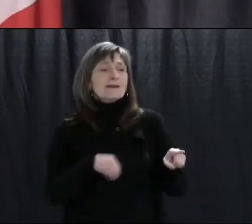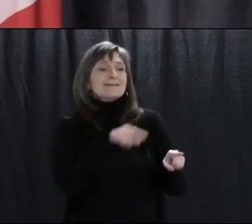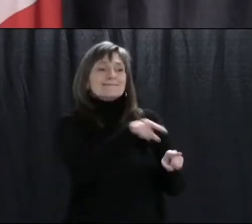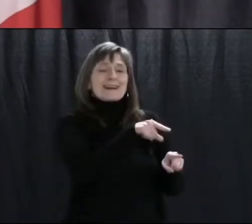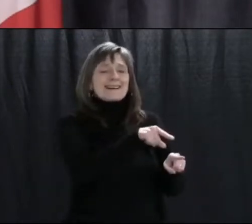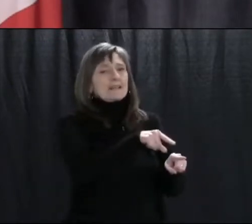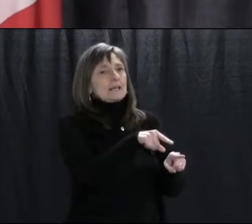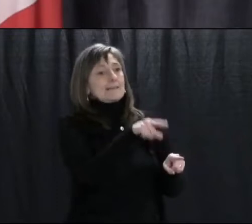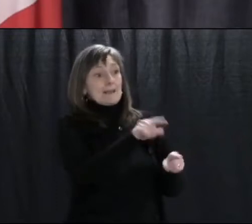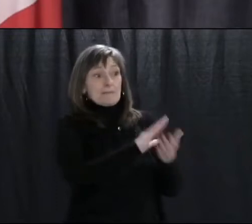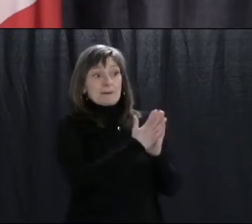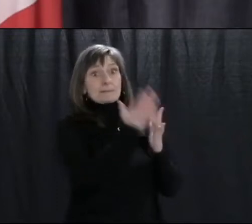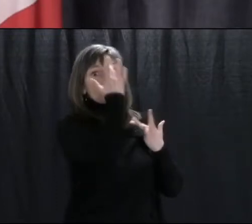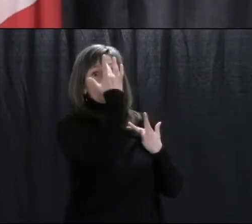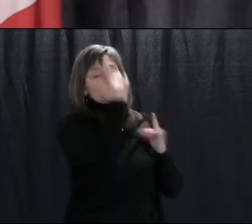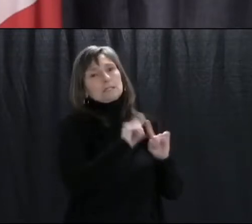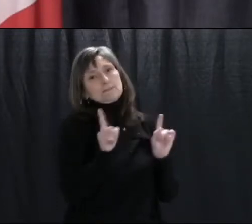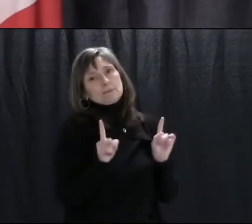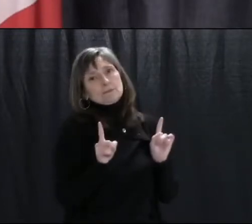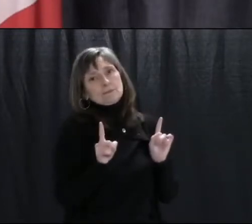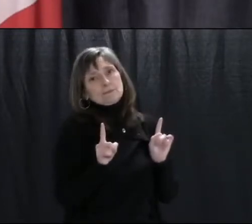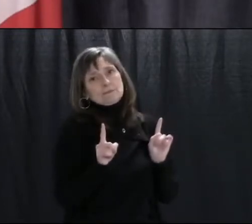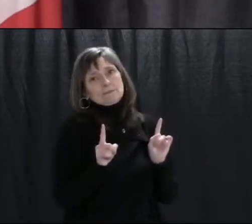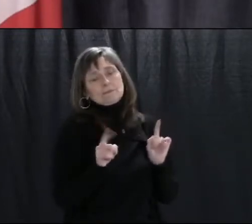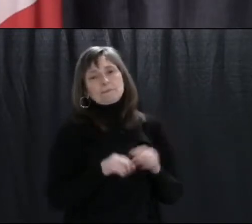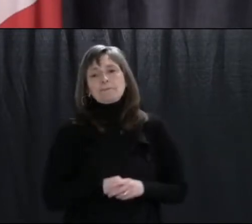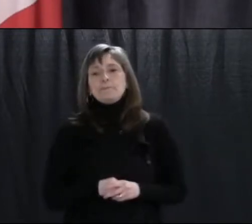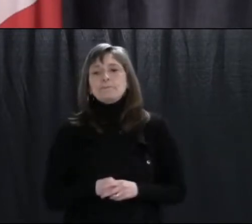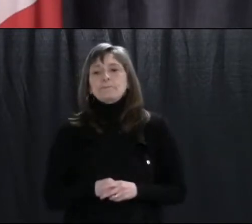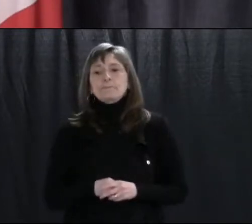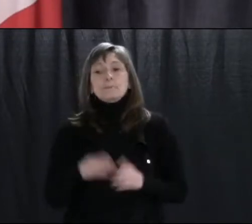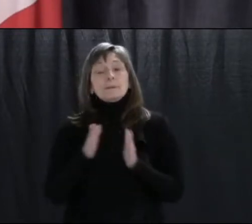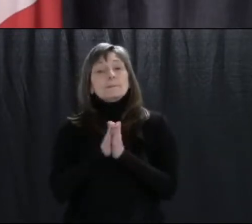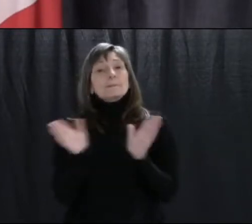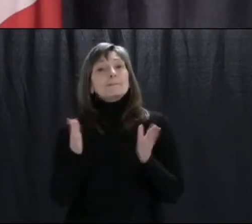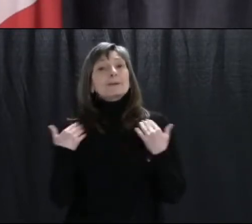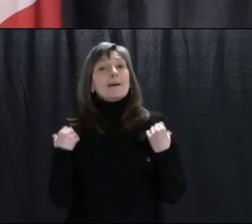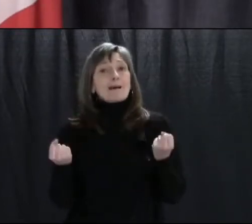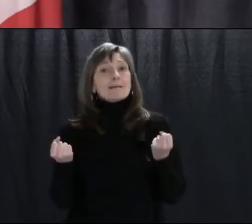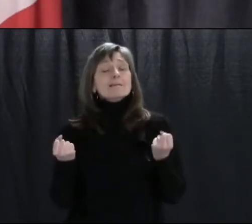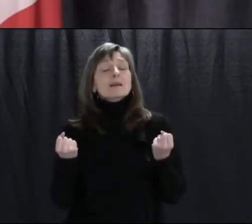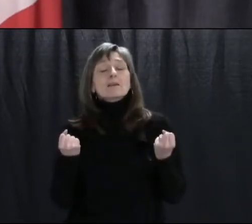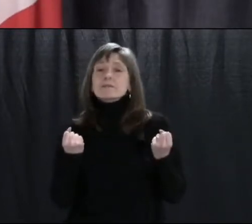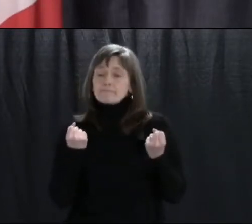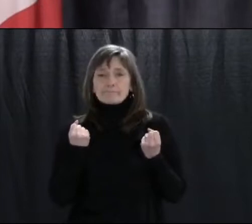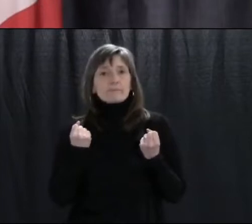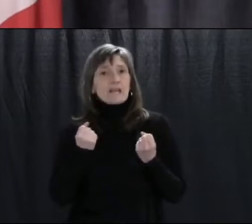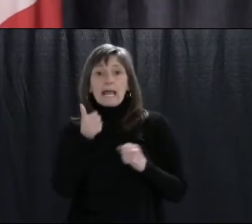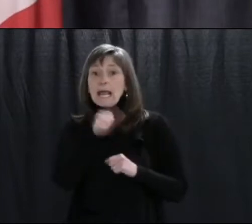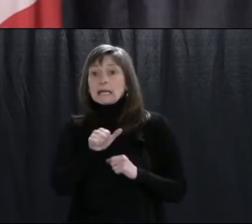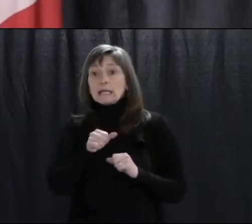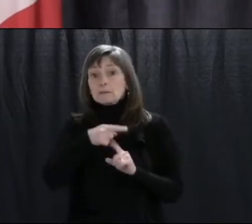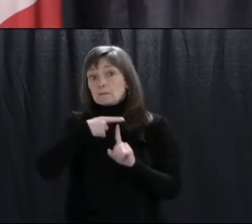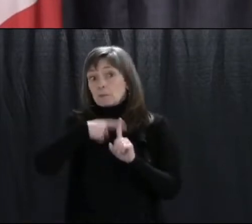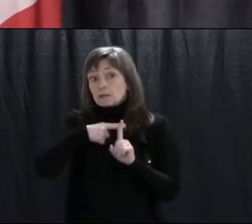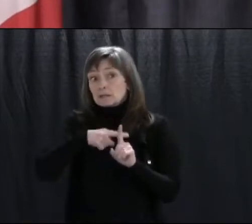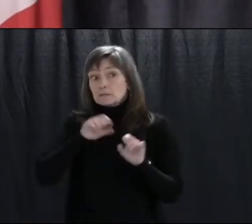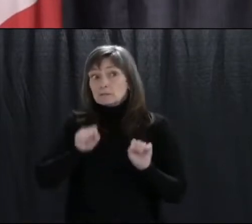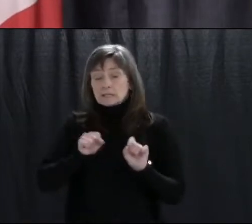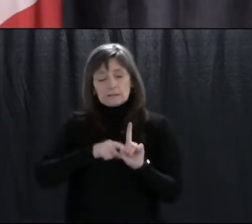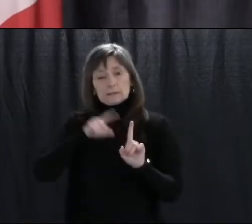Public health is doing its job. They will contact everyone who needs to be tested due to the contact with any person who is